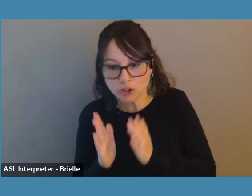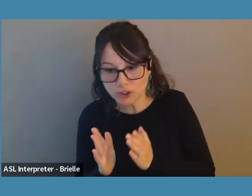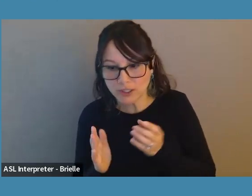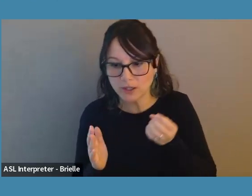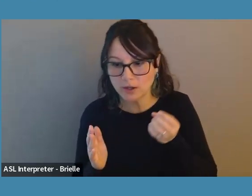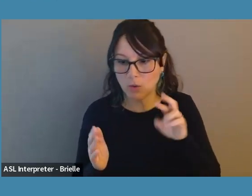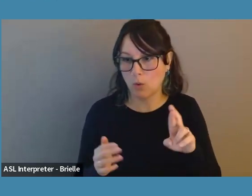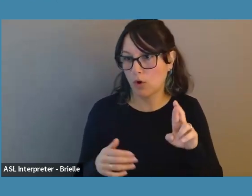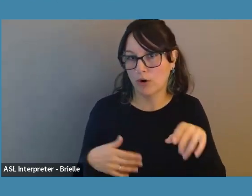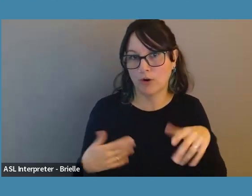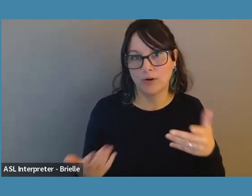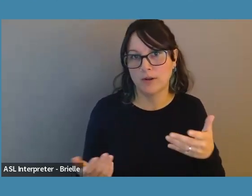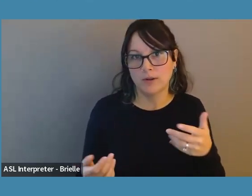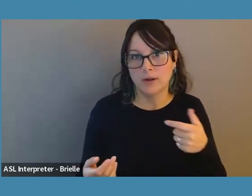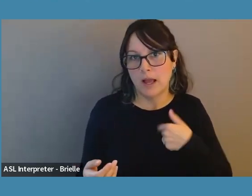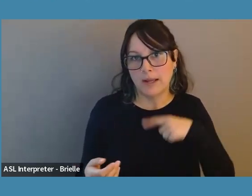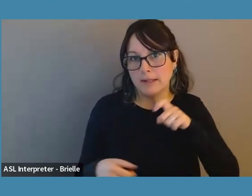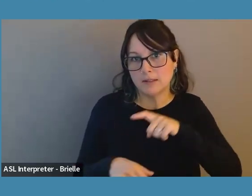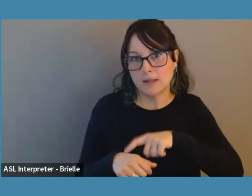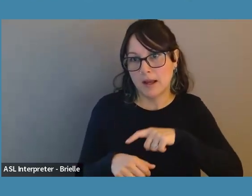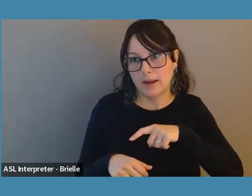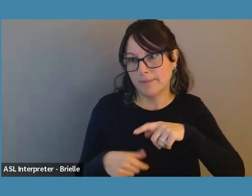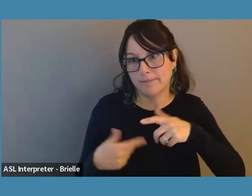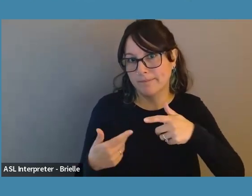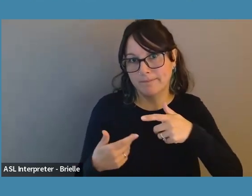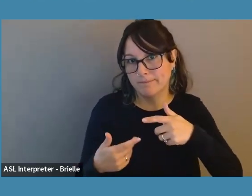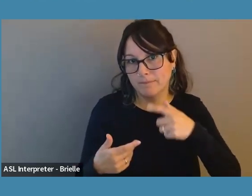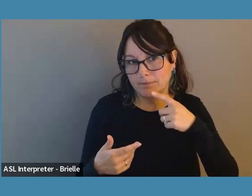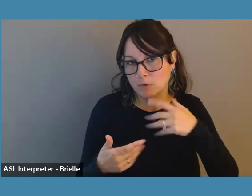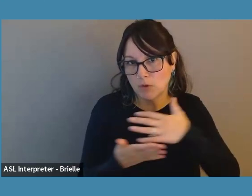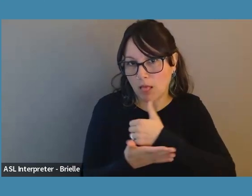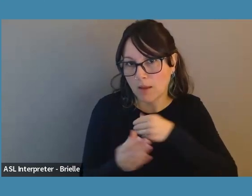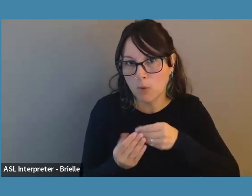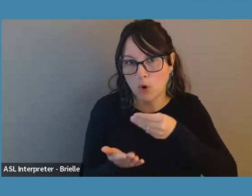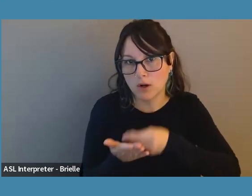or I need time to gather more documents.